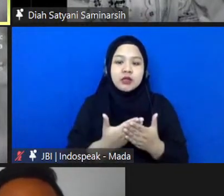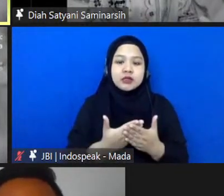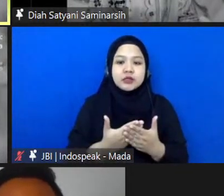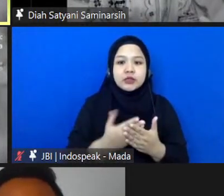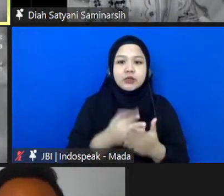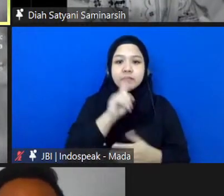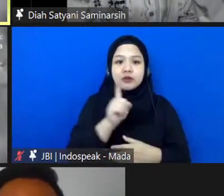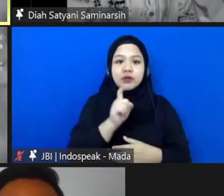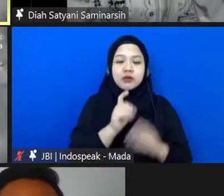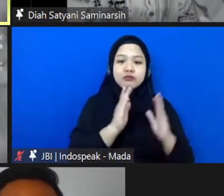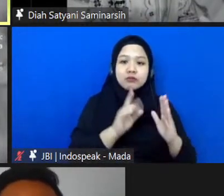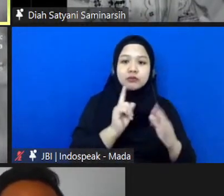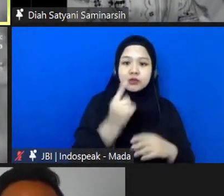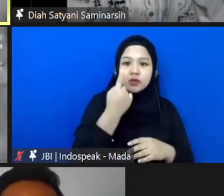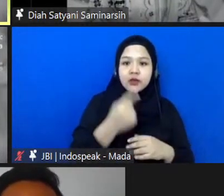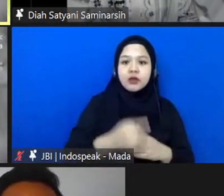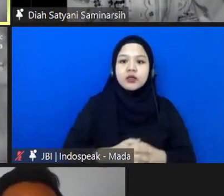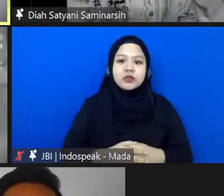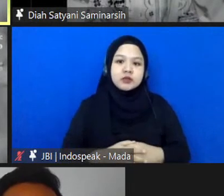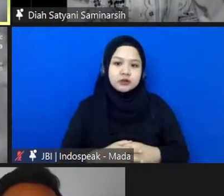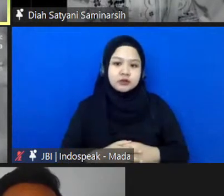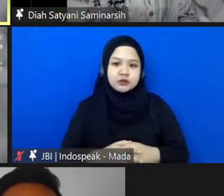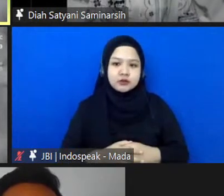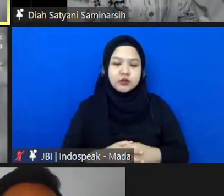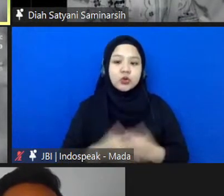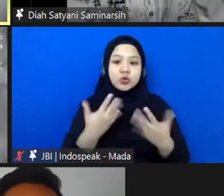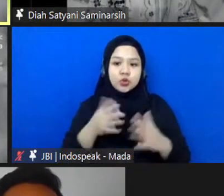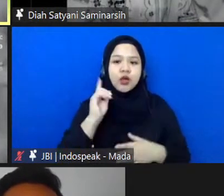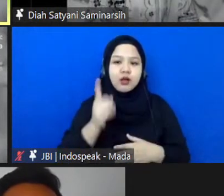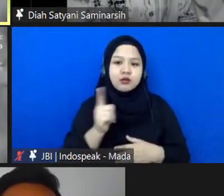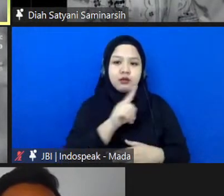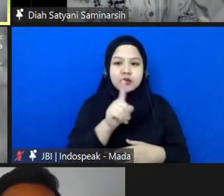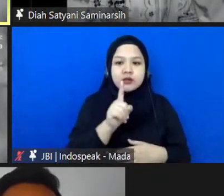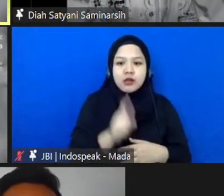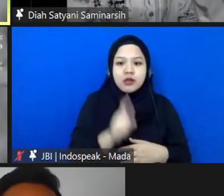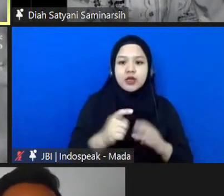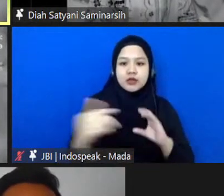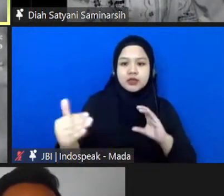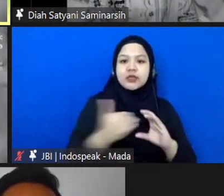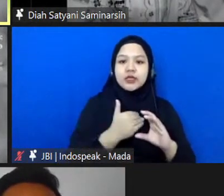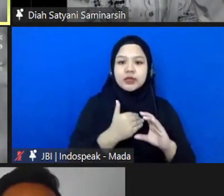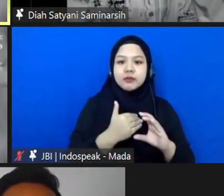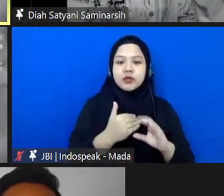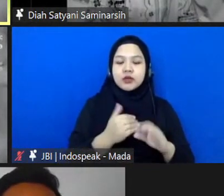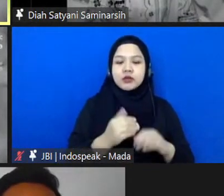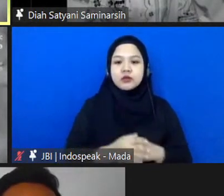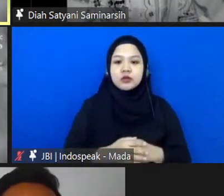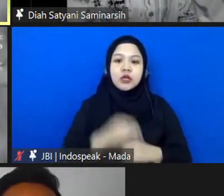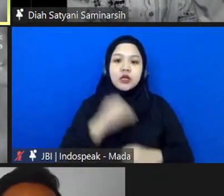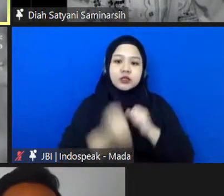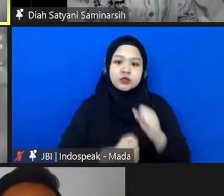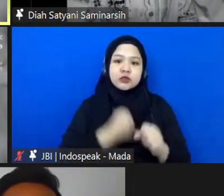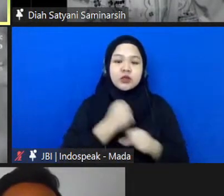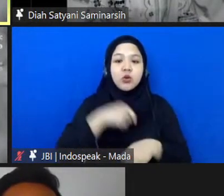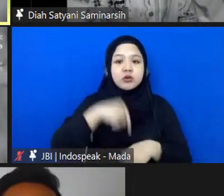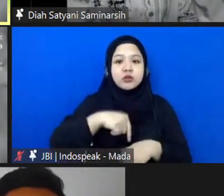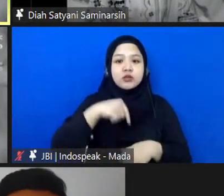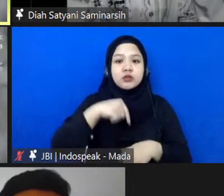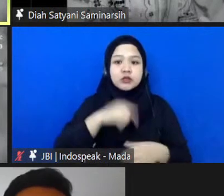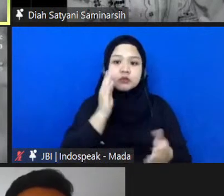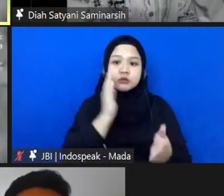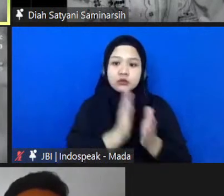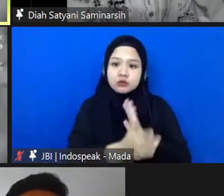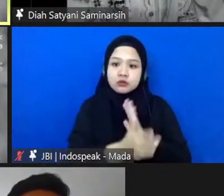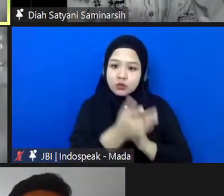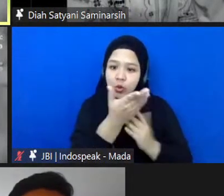to those who've already submitted your questions. The first two are directed towards Pak Sutarsa, and the